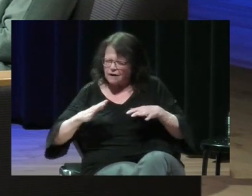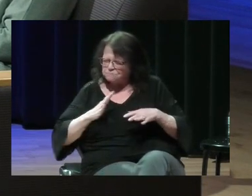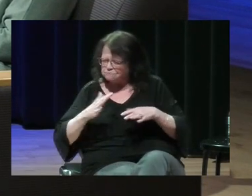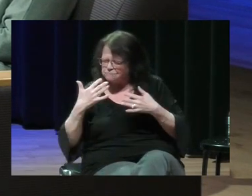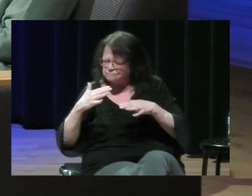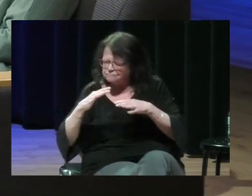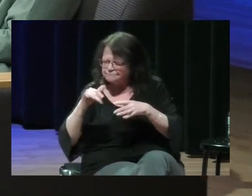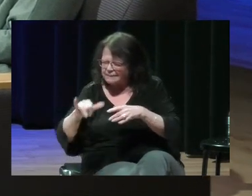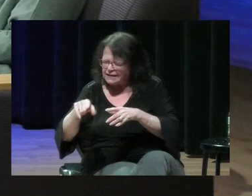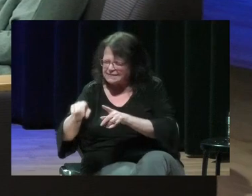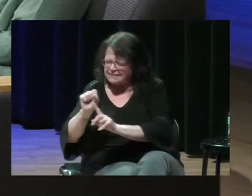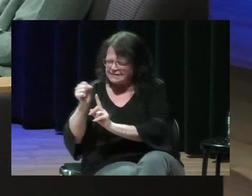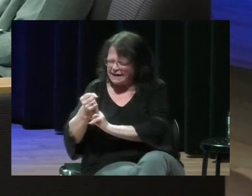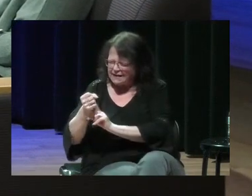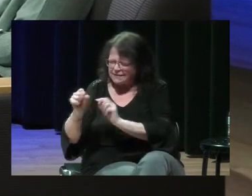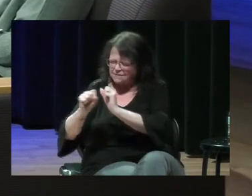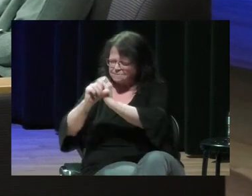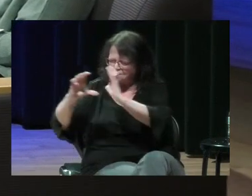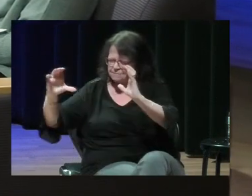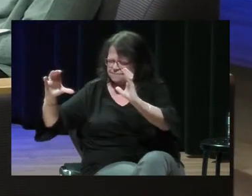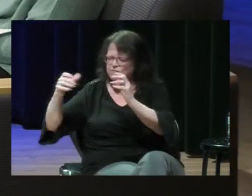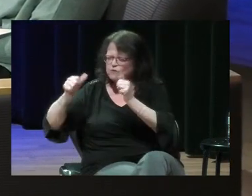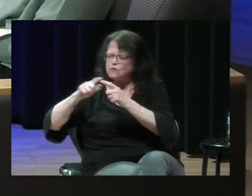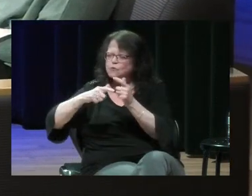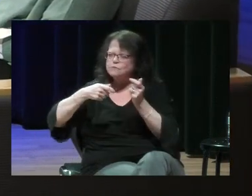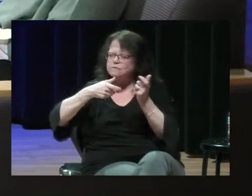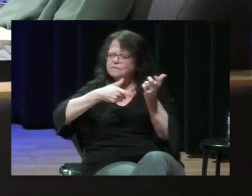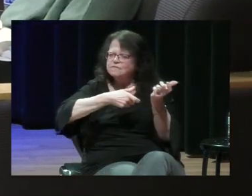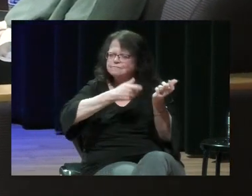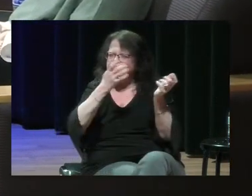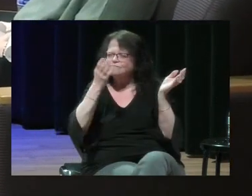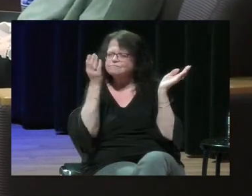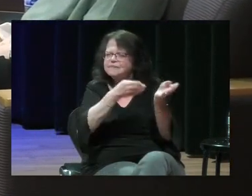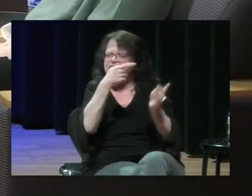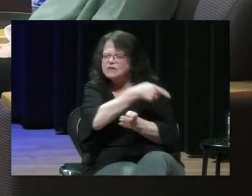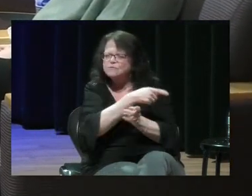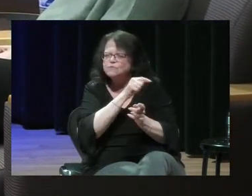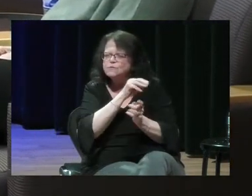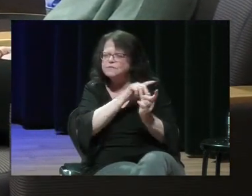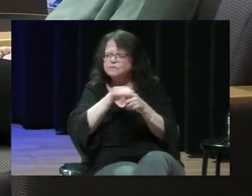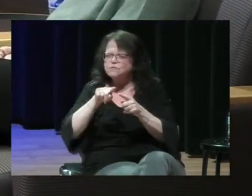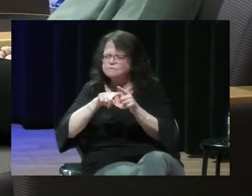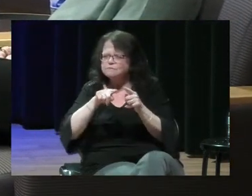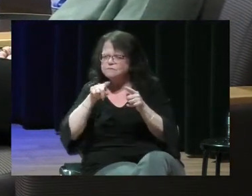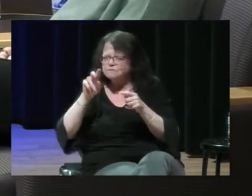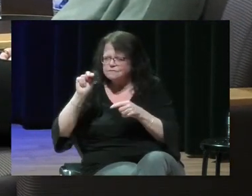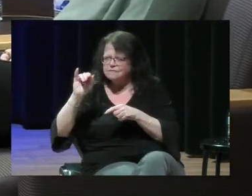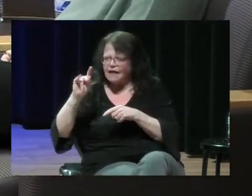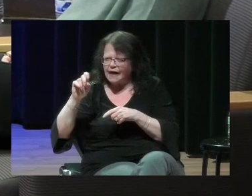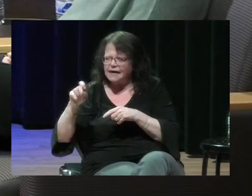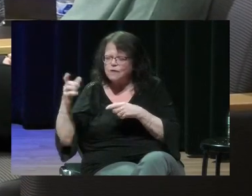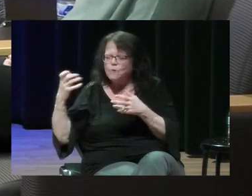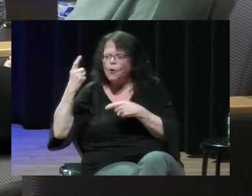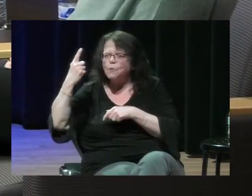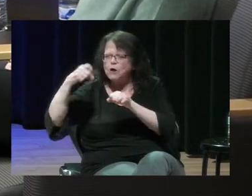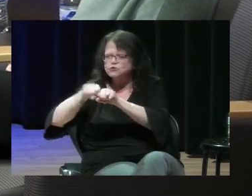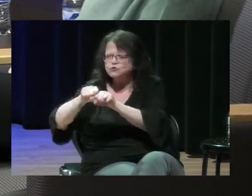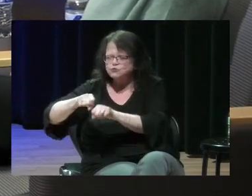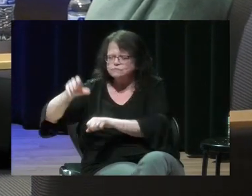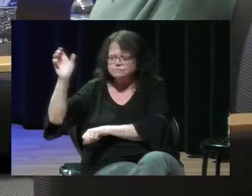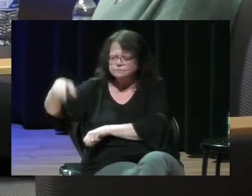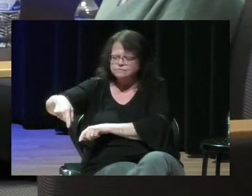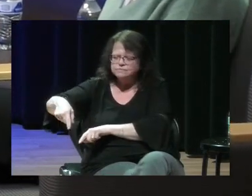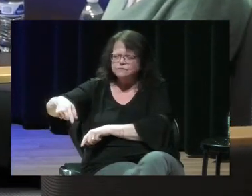try to convince him to come to Nike. And they say they only want one shoe on the table because the second that you put several shoes on the table,